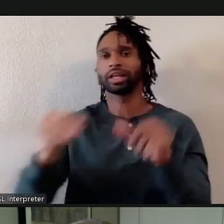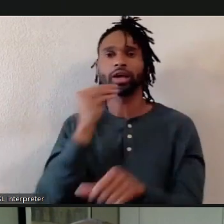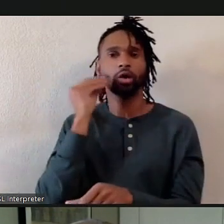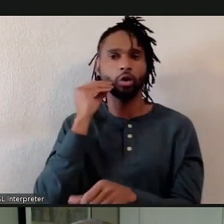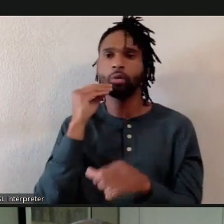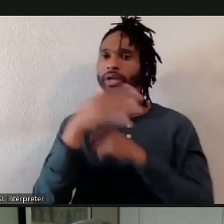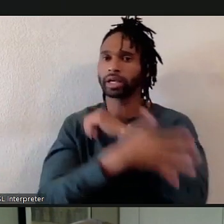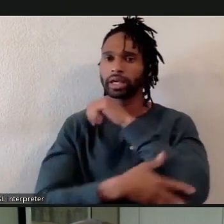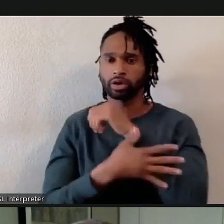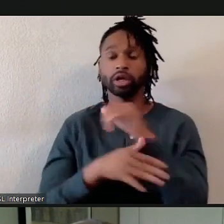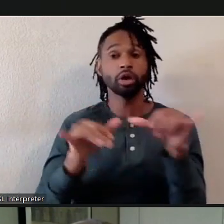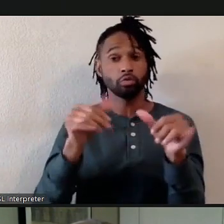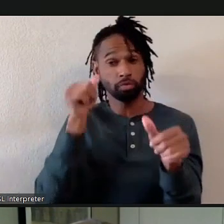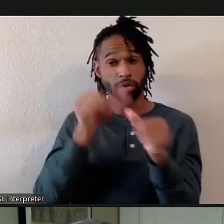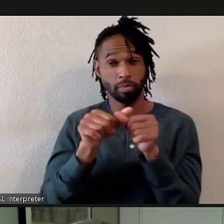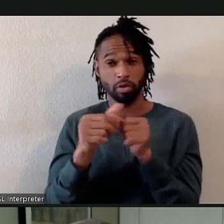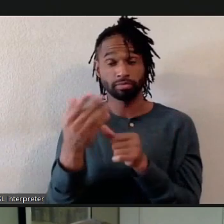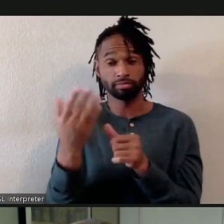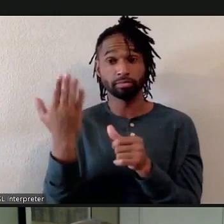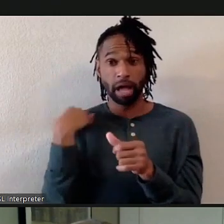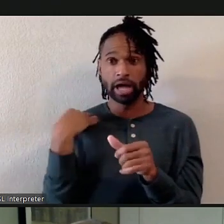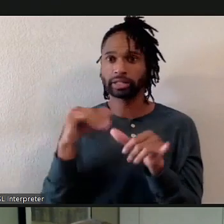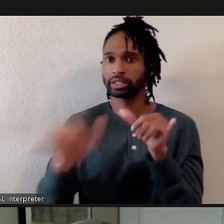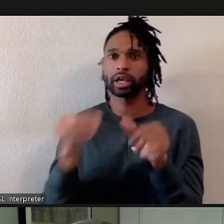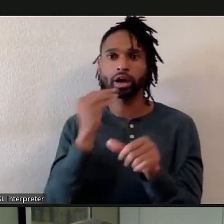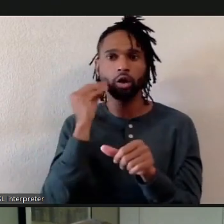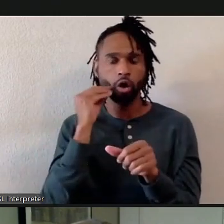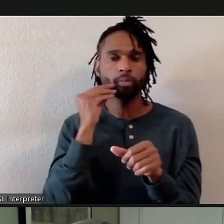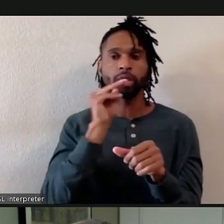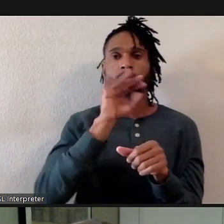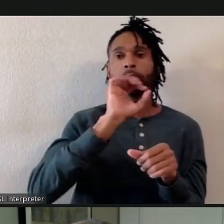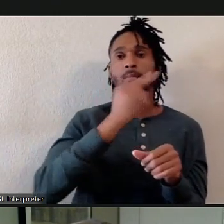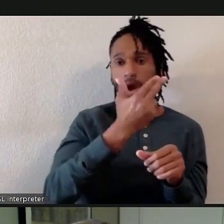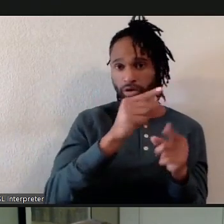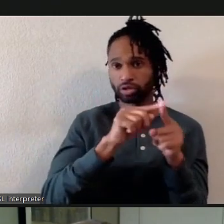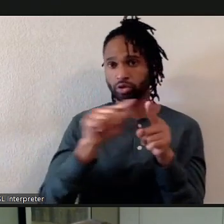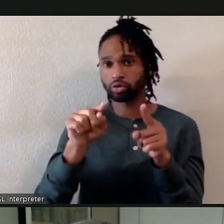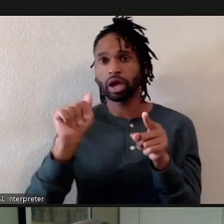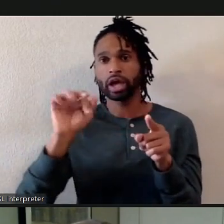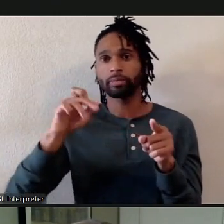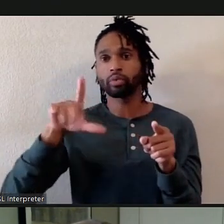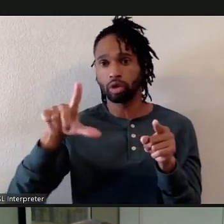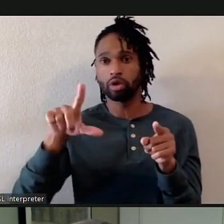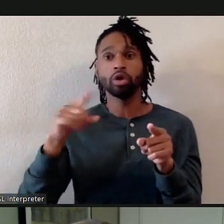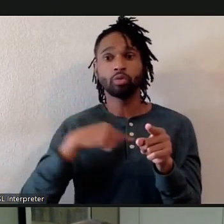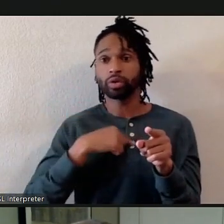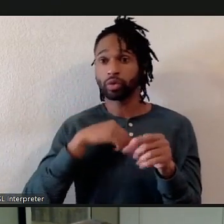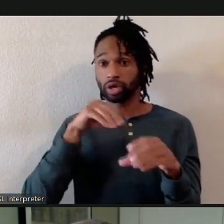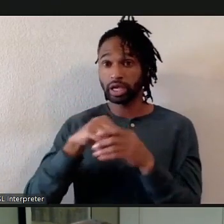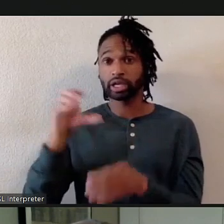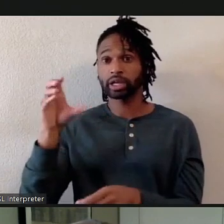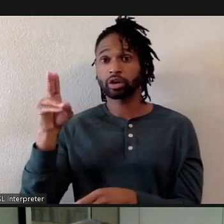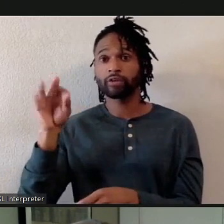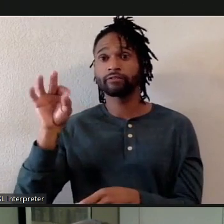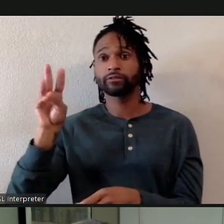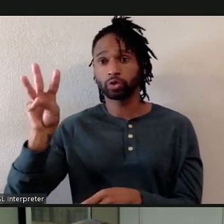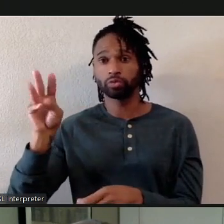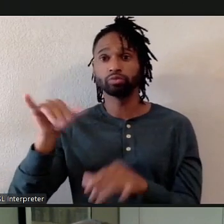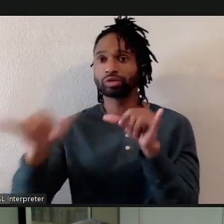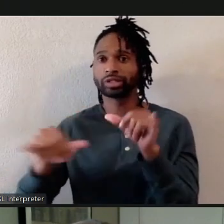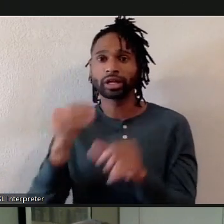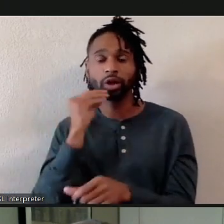During the stay at home period of end of March into April, we were essentially in curfew. We were staying in